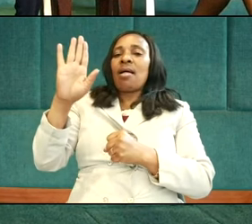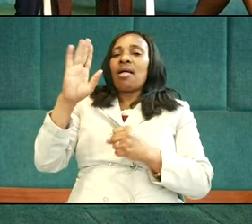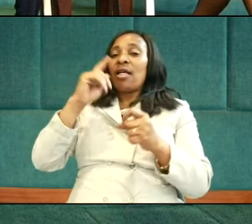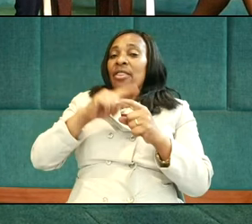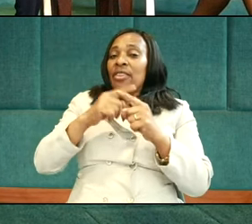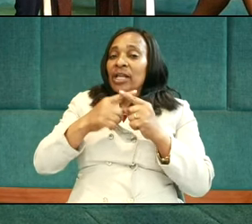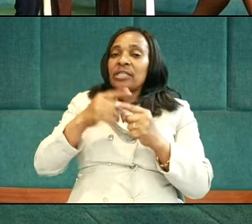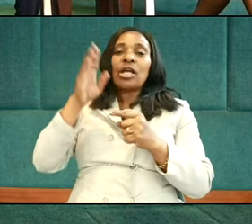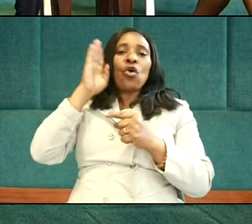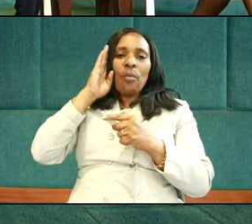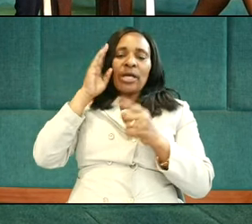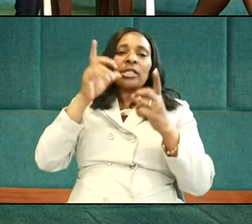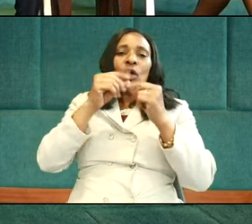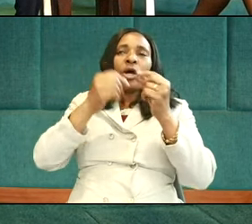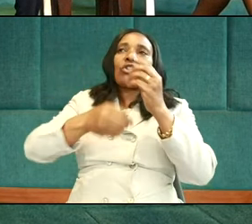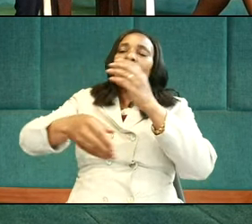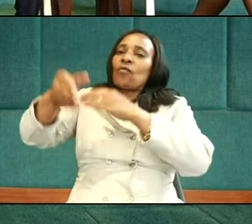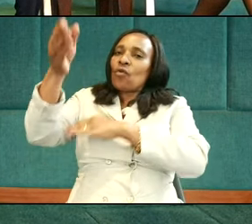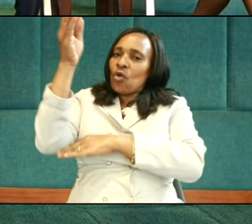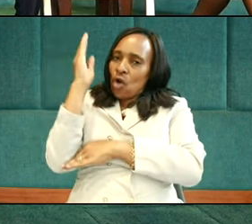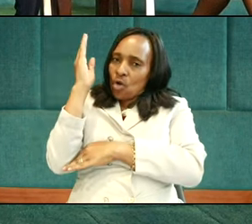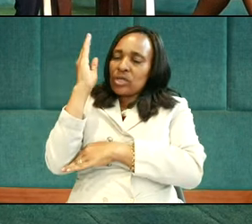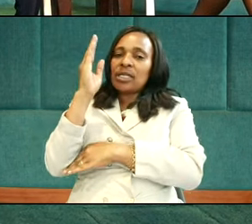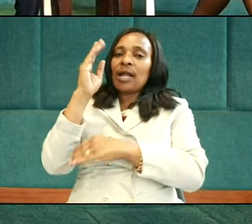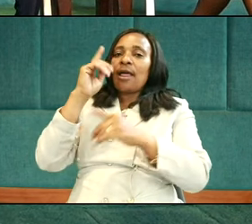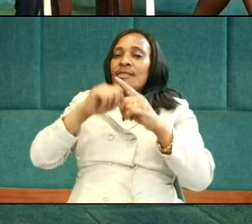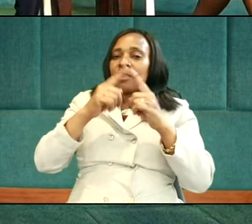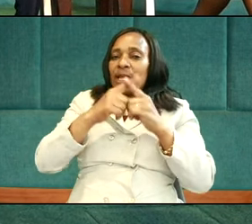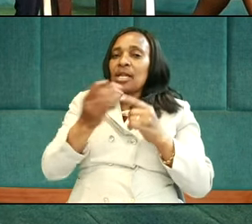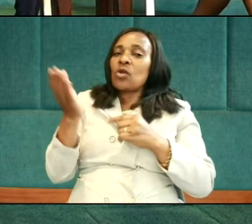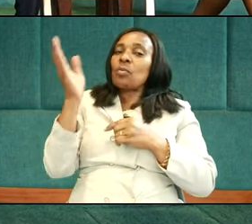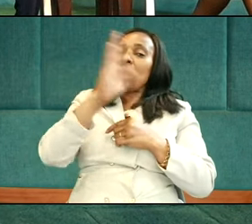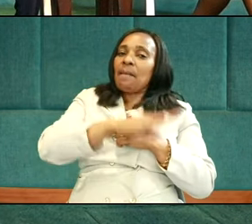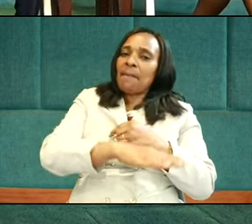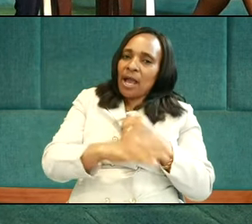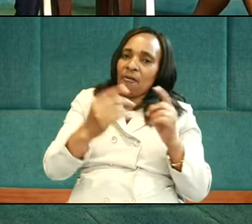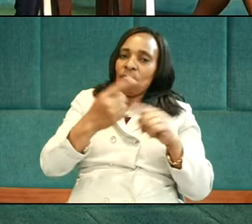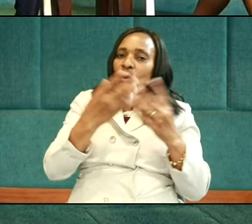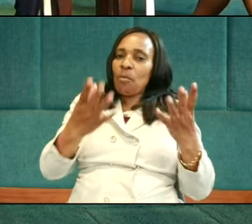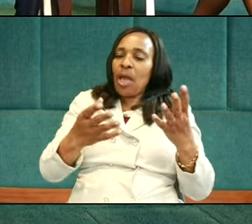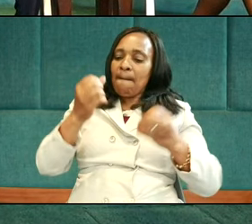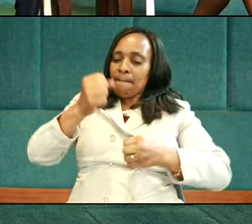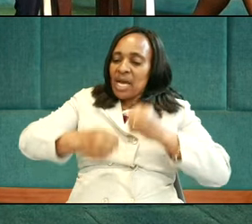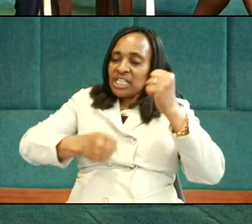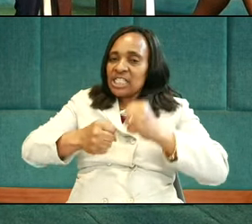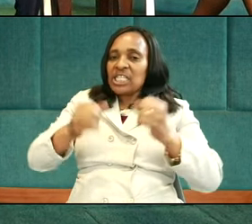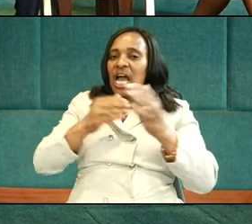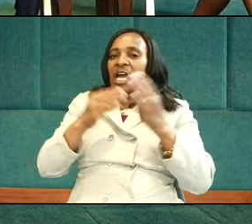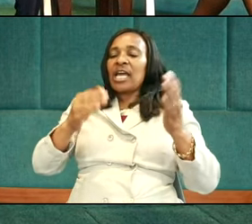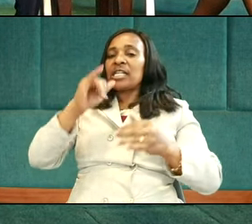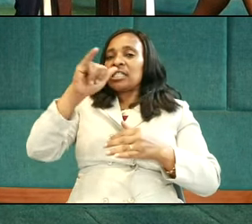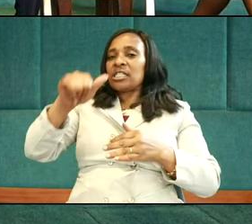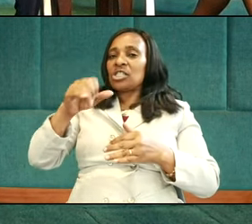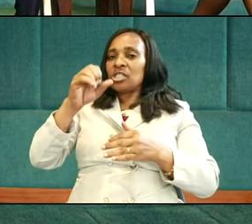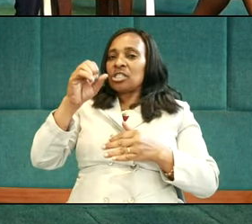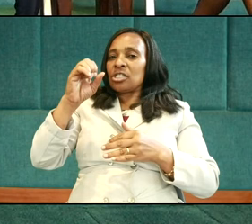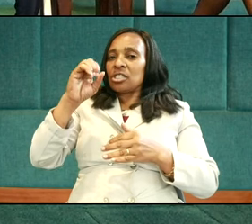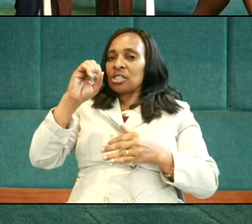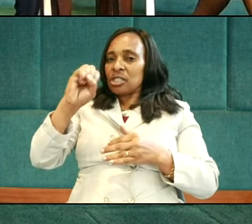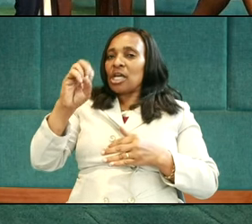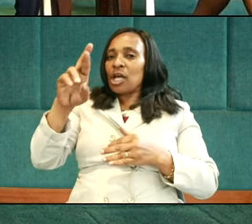So they obeyed the word of the Lord and returned back from marching against Jeroboam.